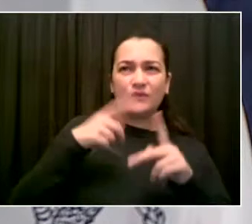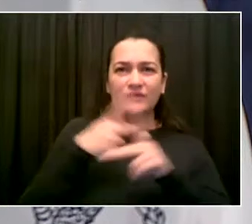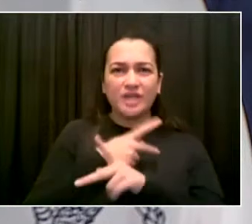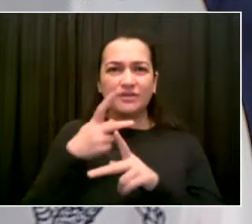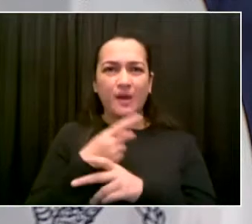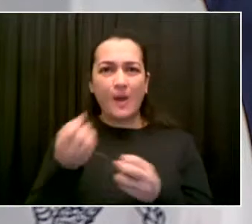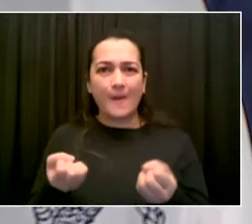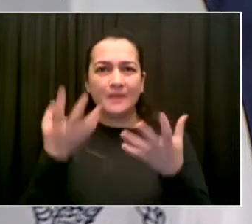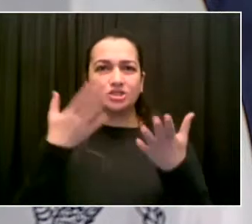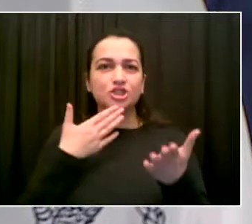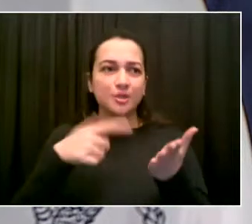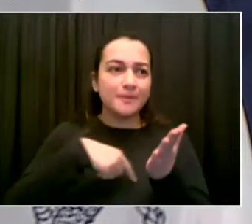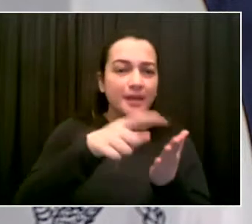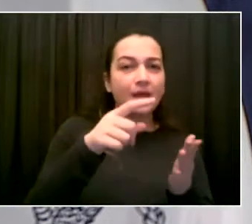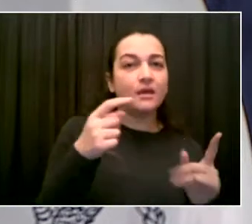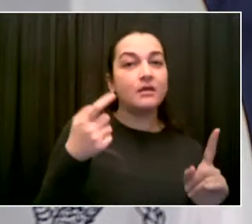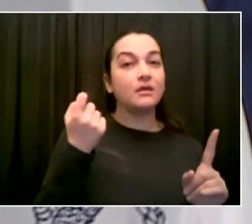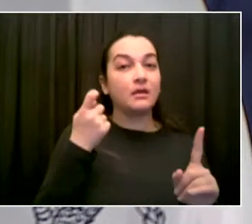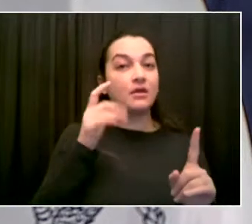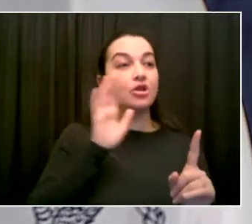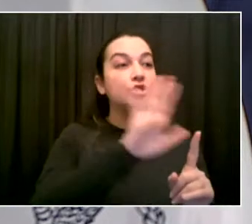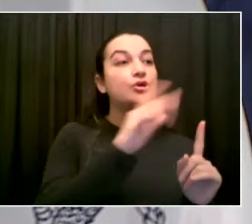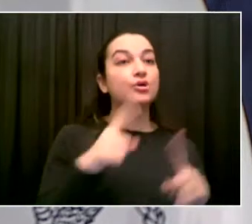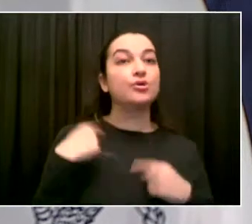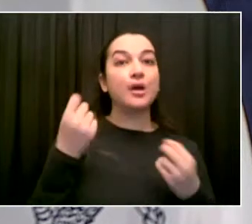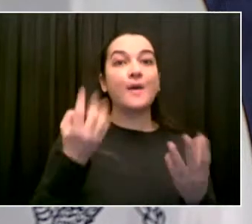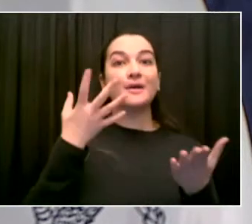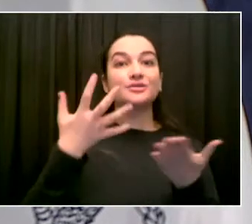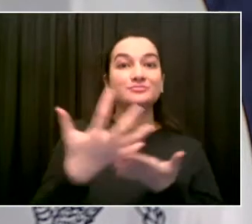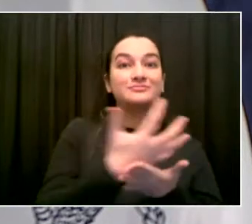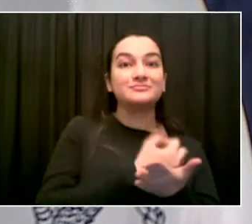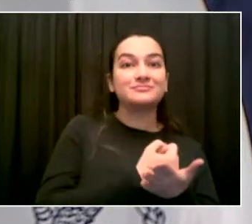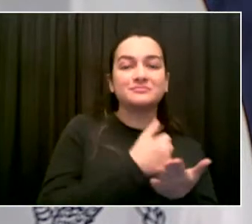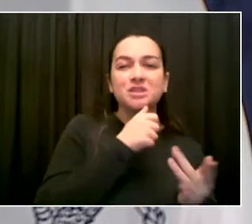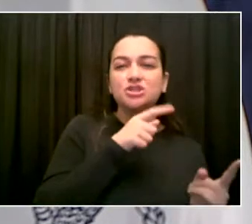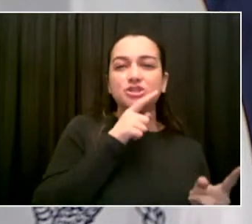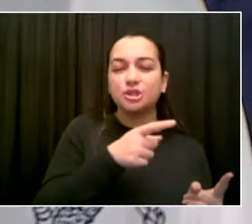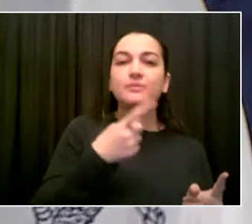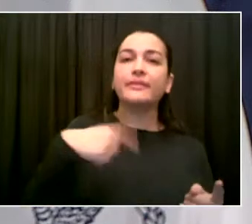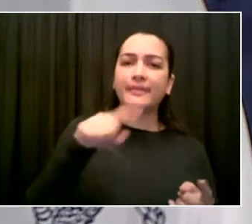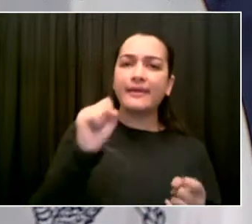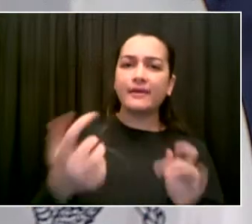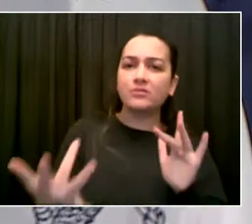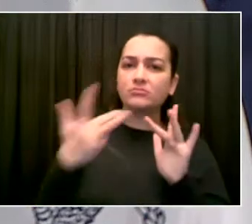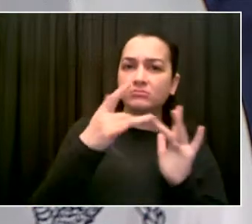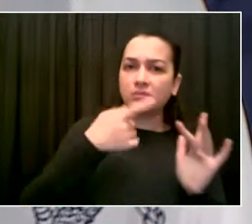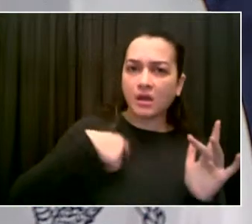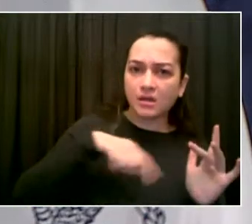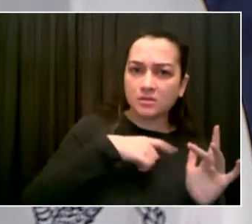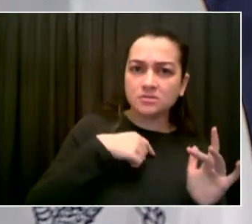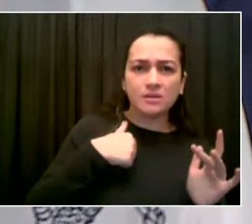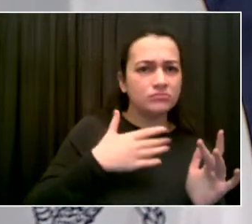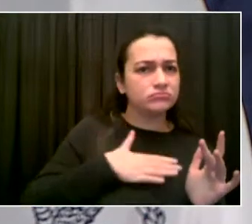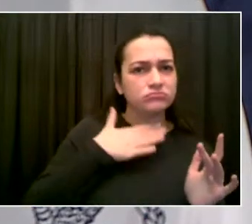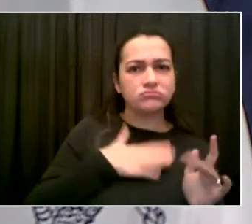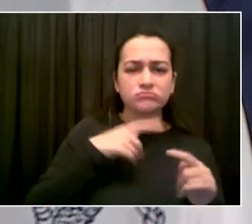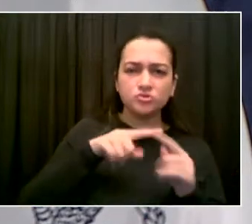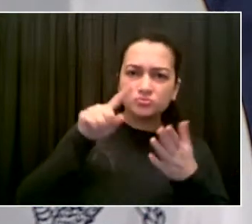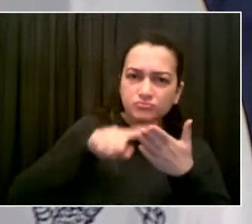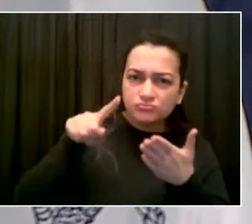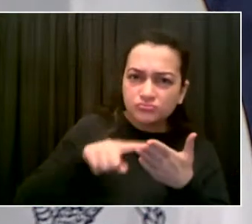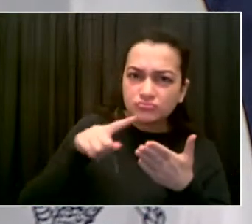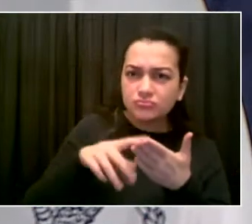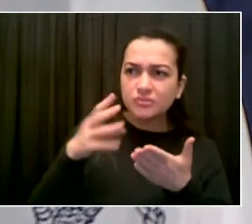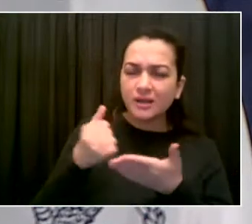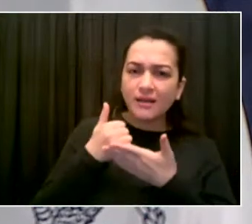this work and be able to commit to it. So I will take up this good question, and we will come back with some